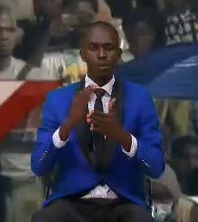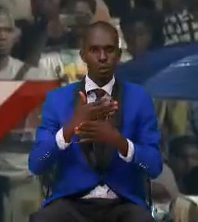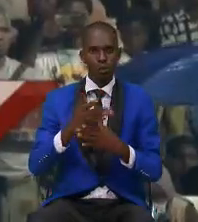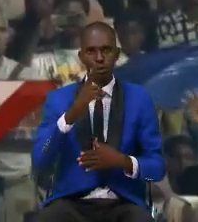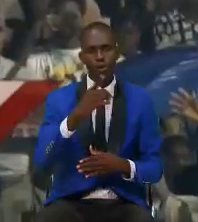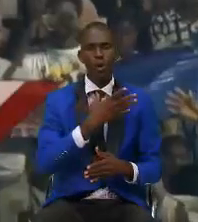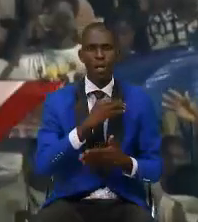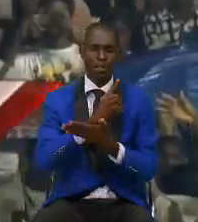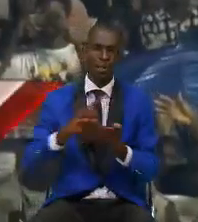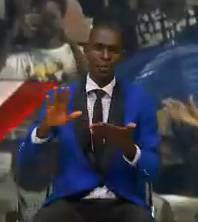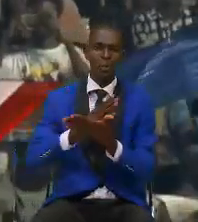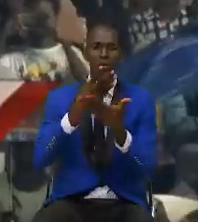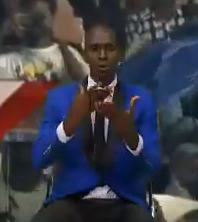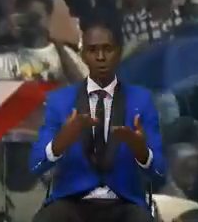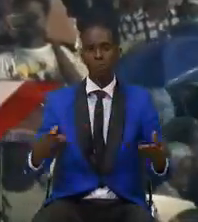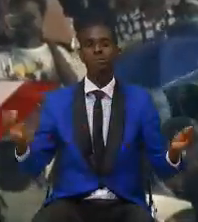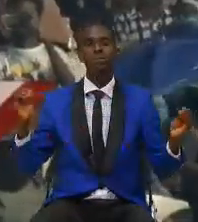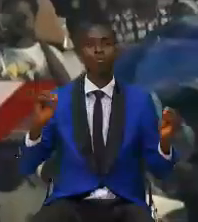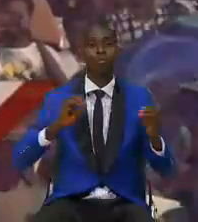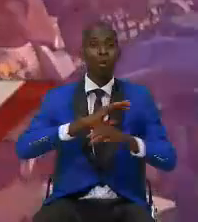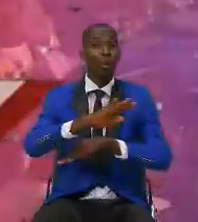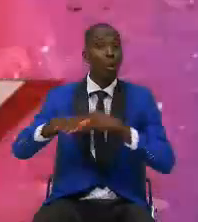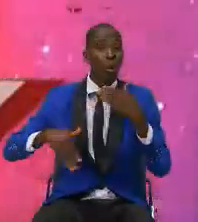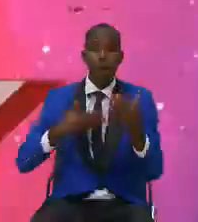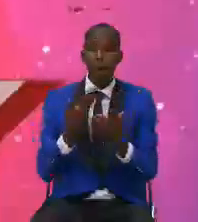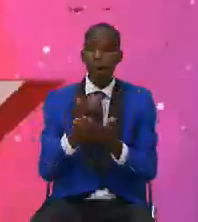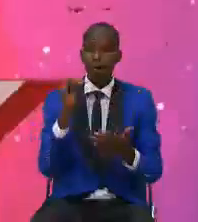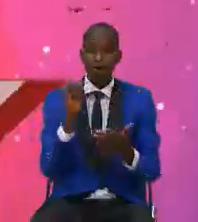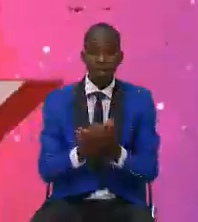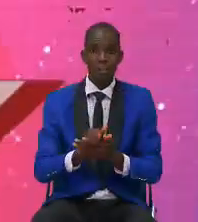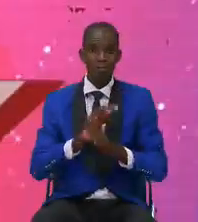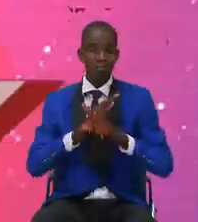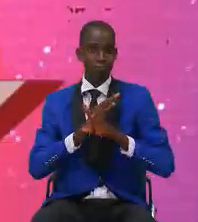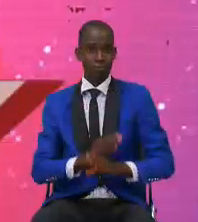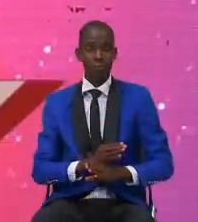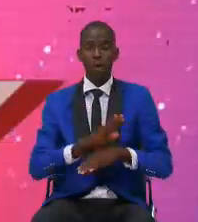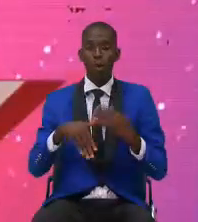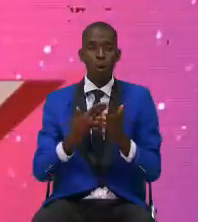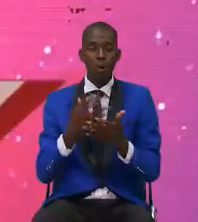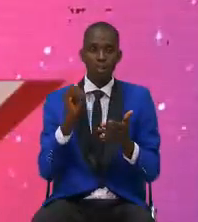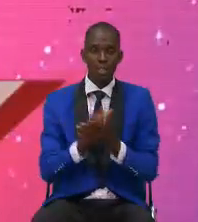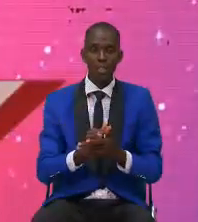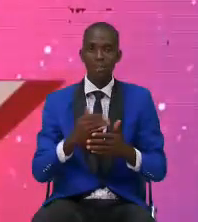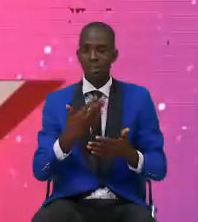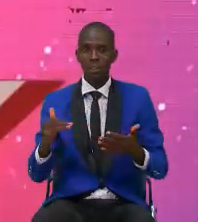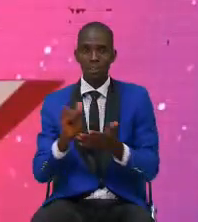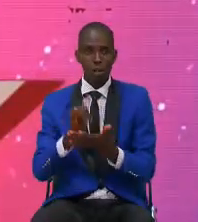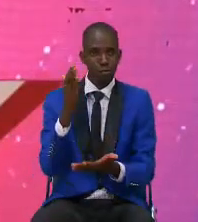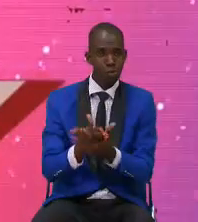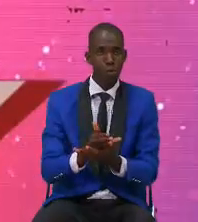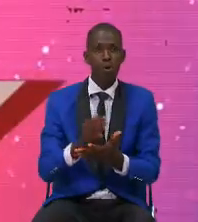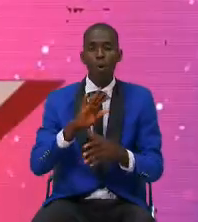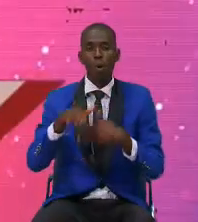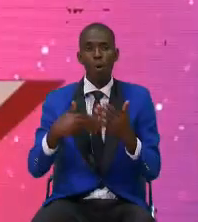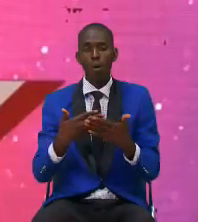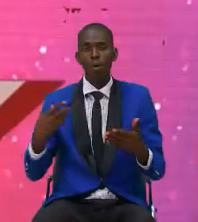solution. All that barrier, all the hindrance, all the wall of